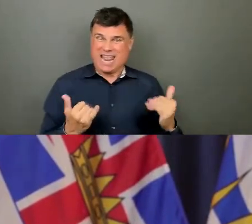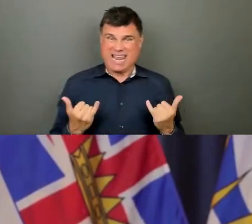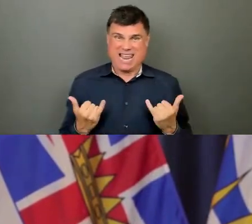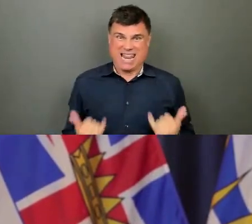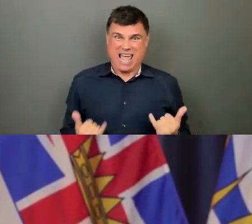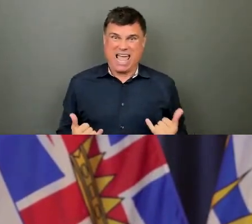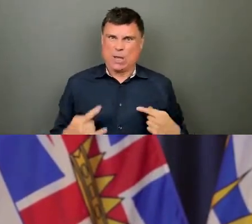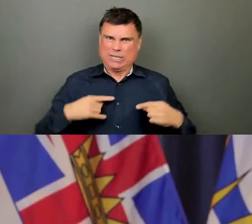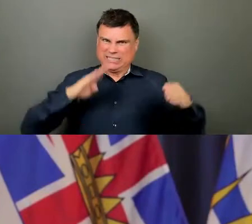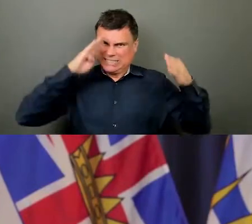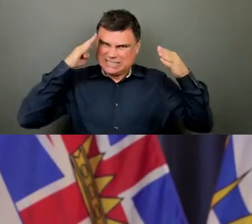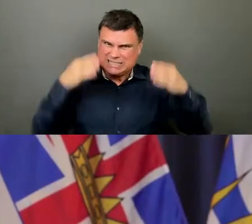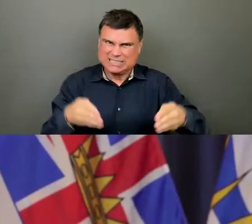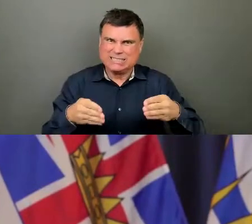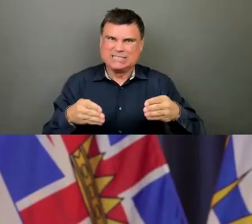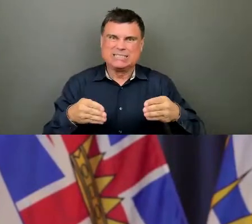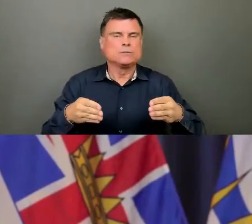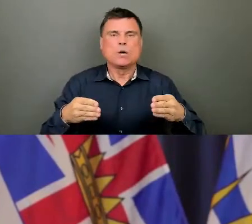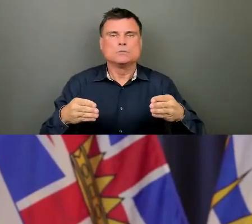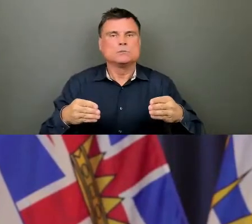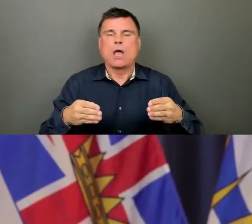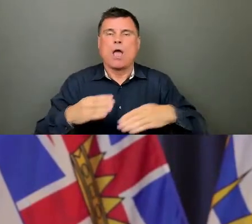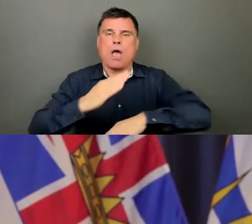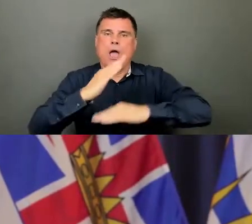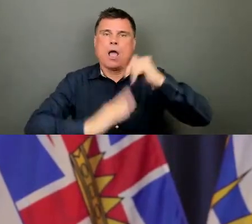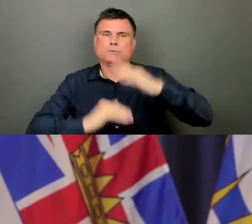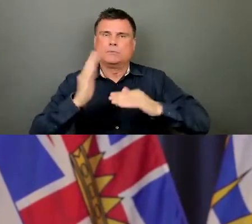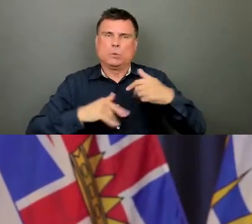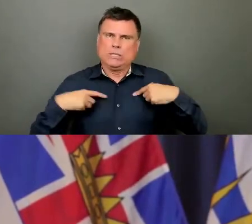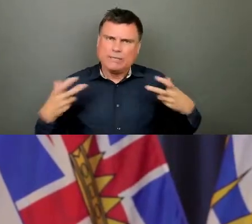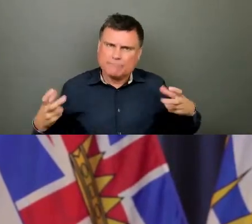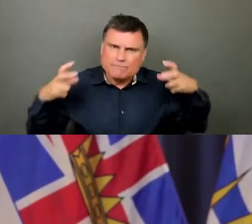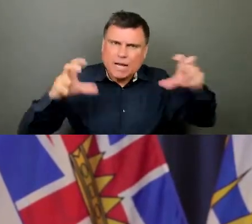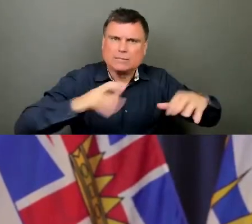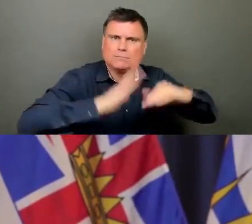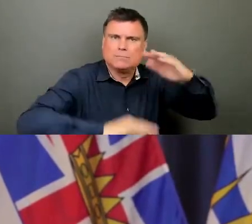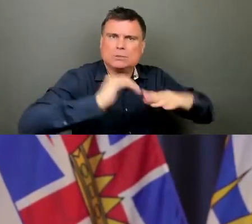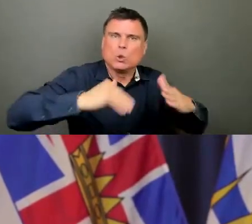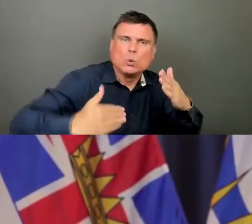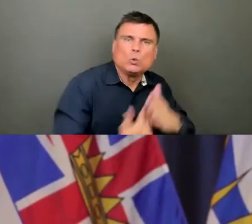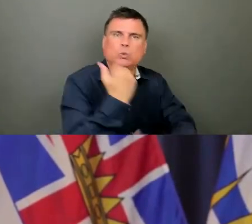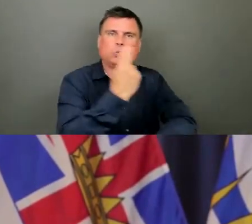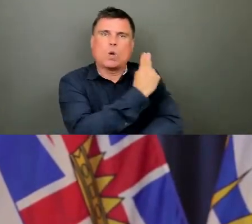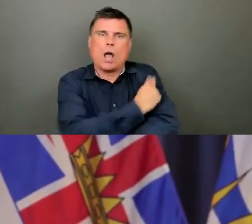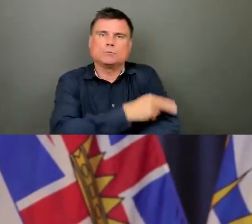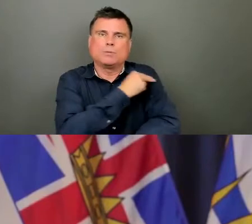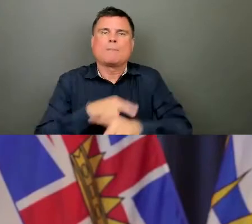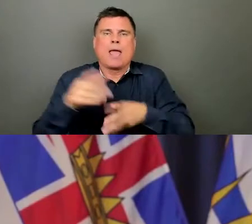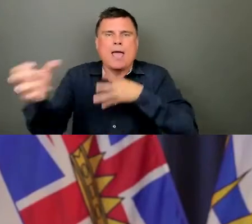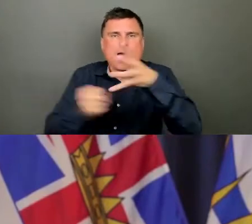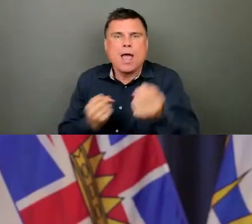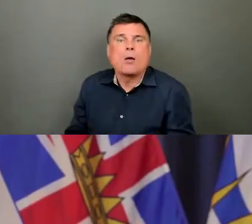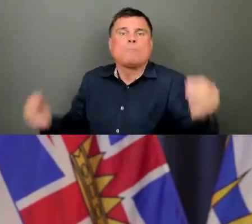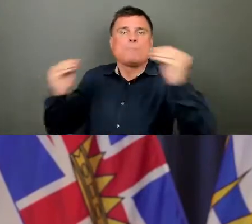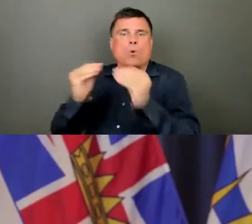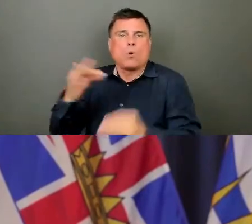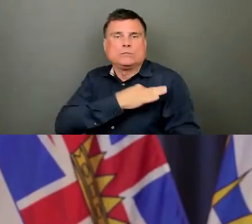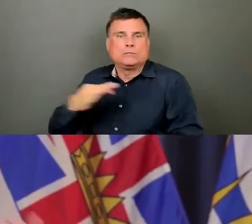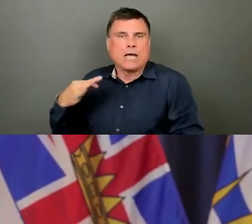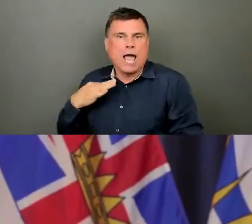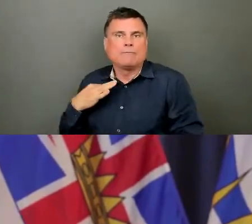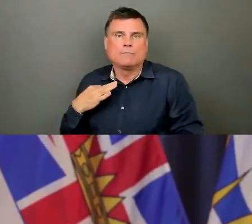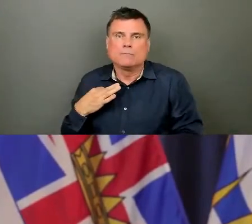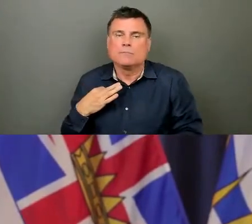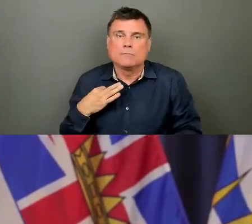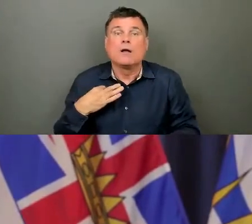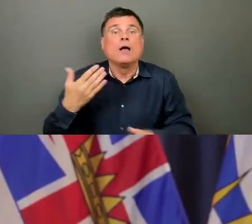hospitals and investing so much money in increasing staff is that our healthcare system